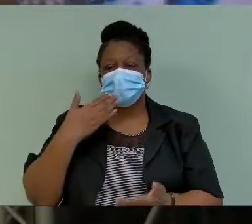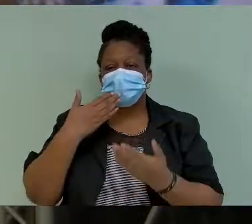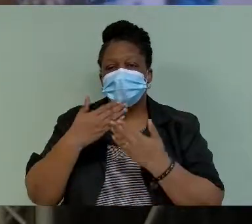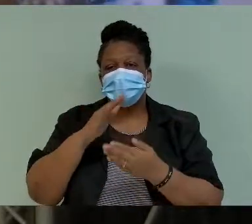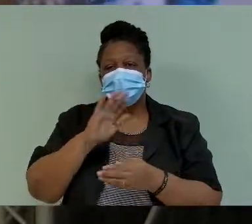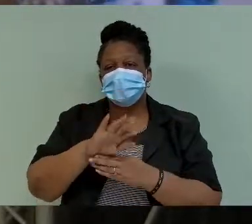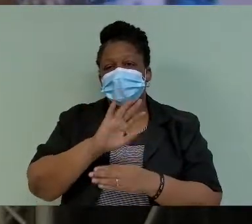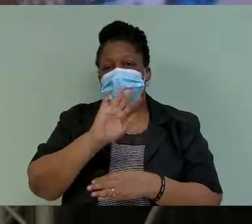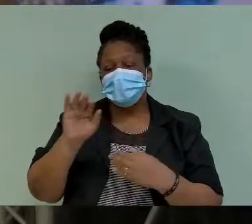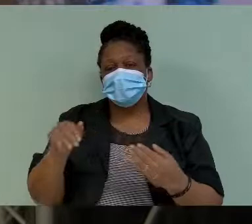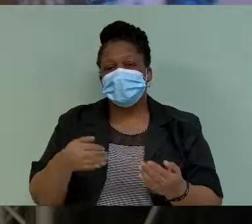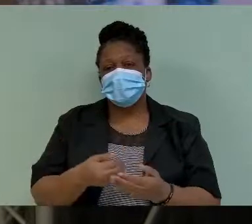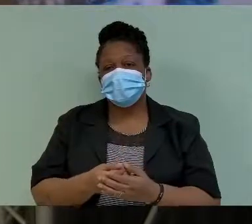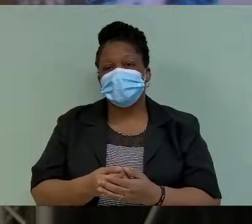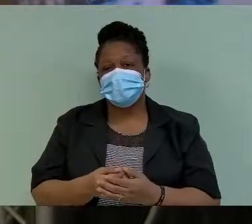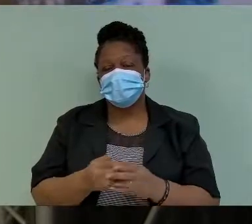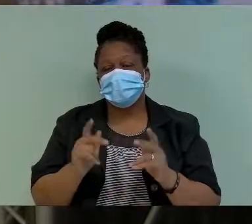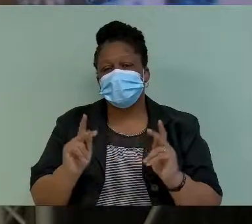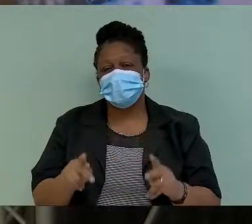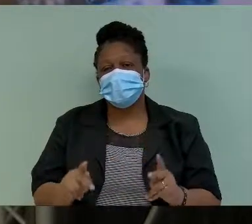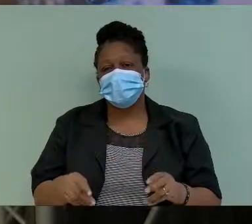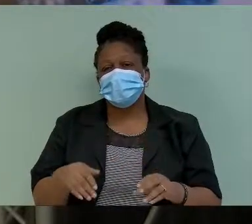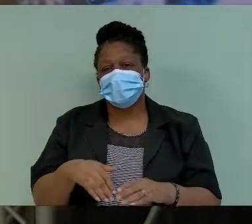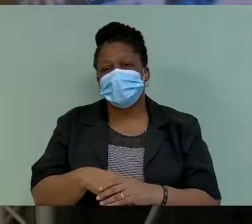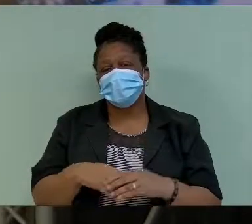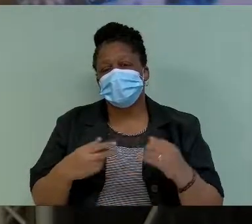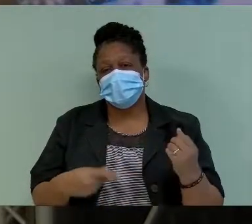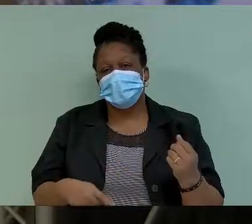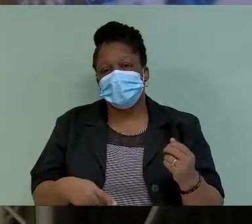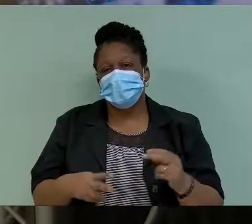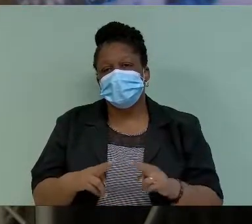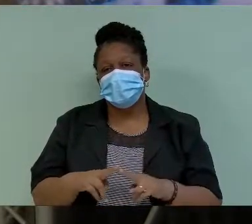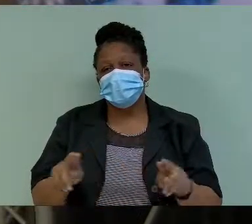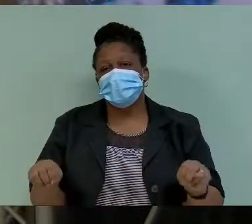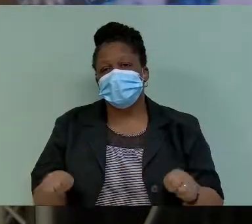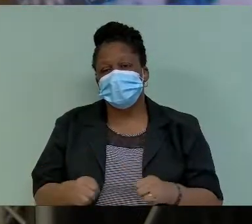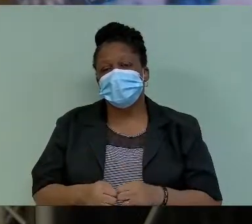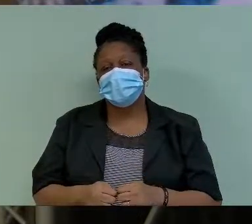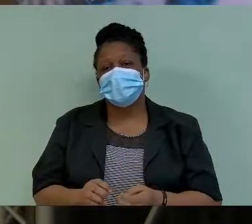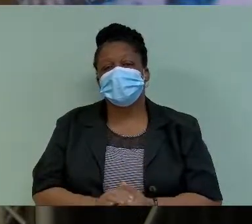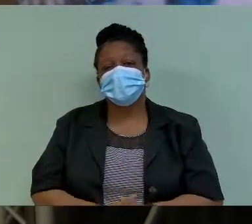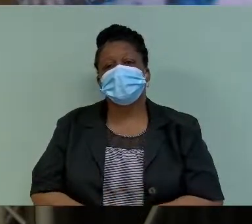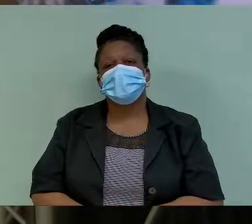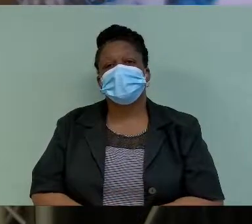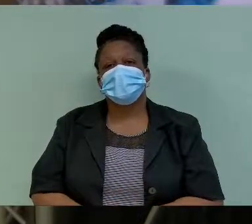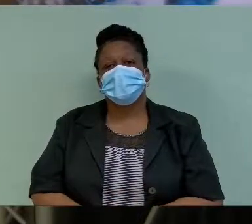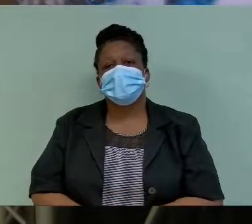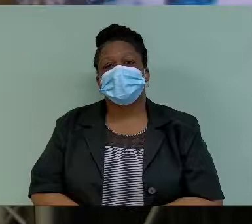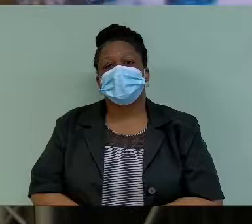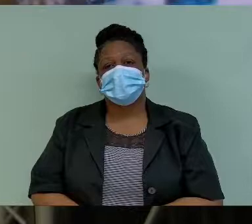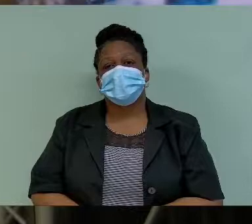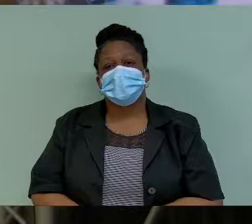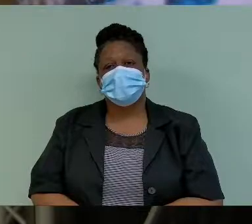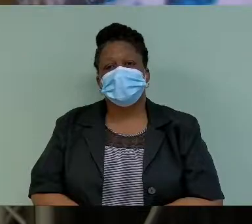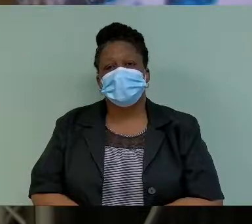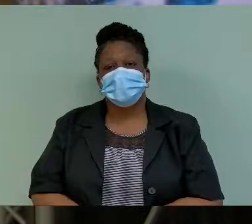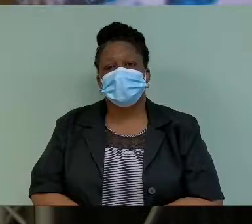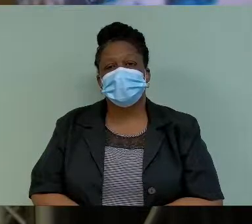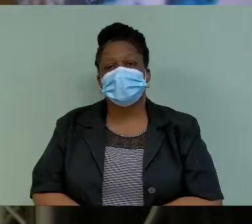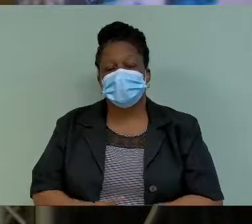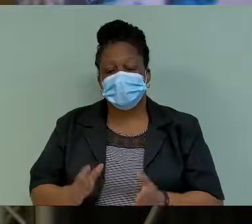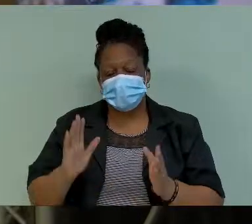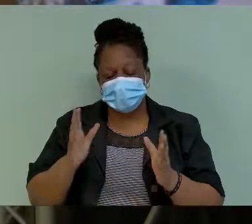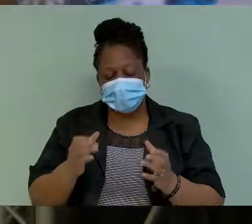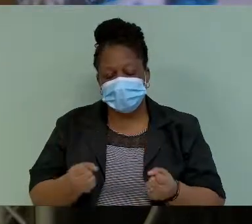Good afternoon, fellow citizens and residents of the Federation of St. Kitts and Nevis. I wish to give